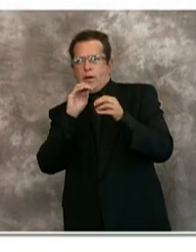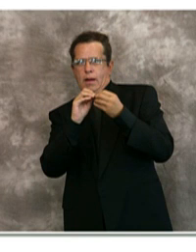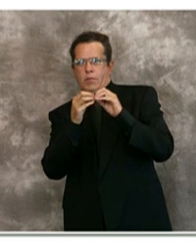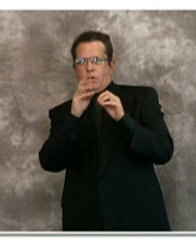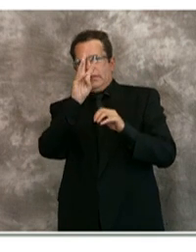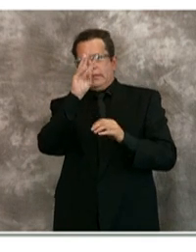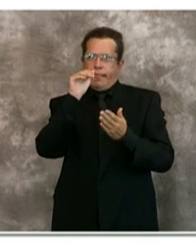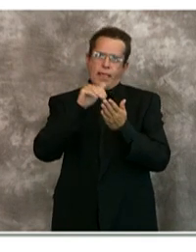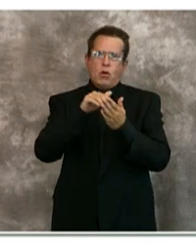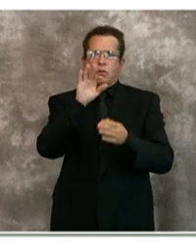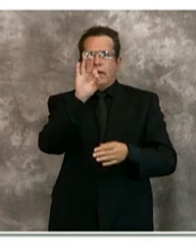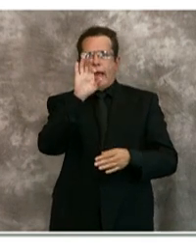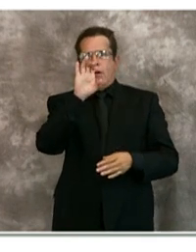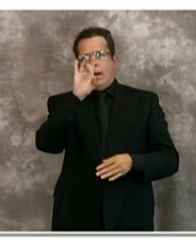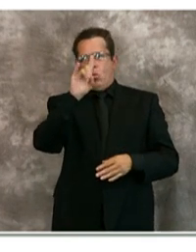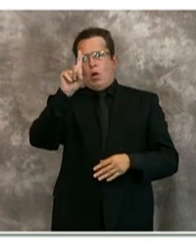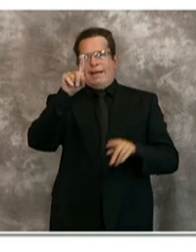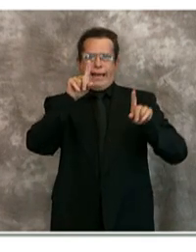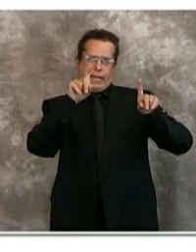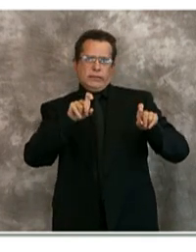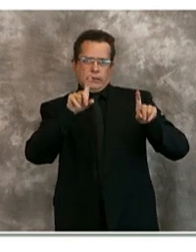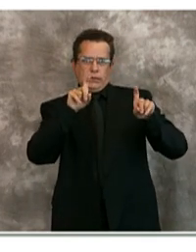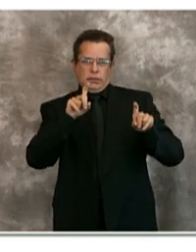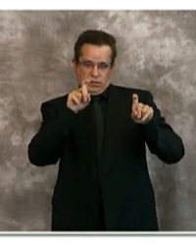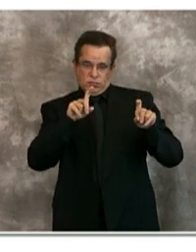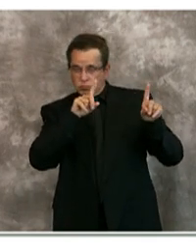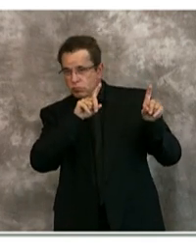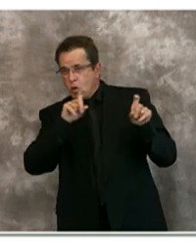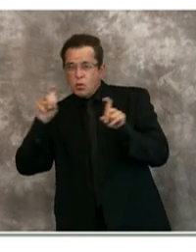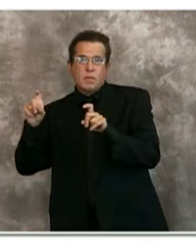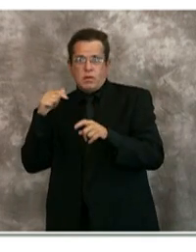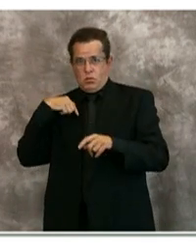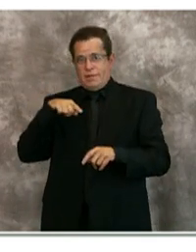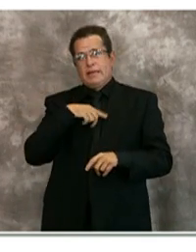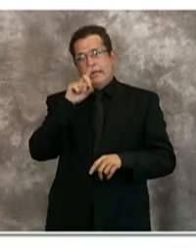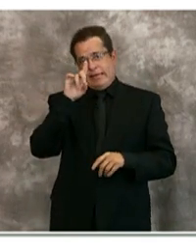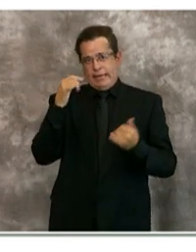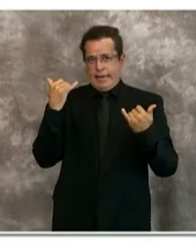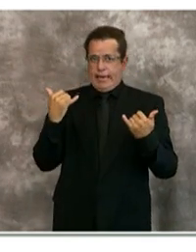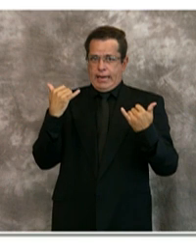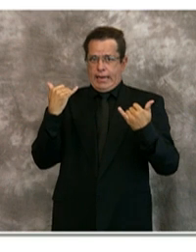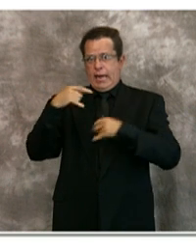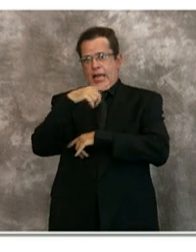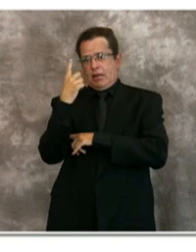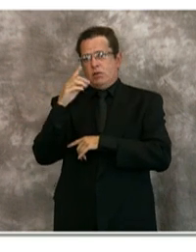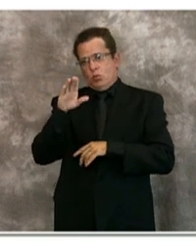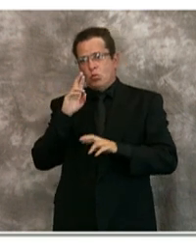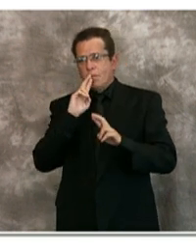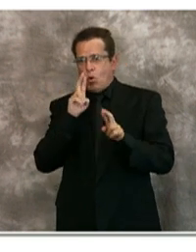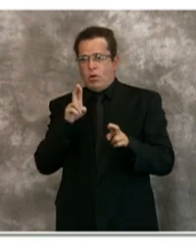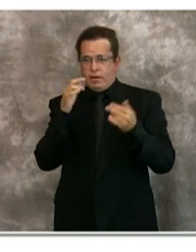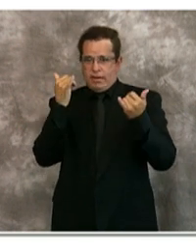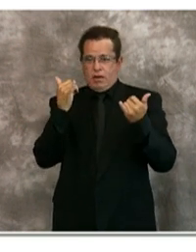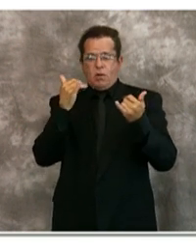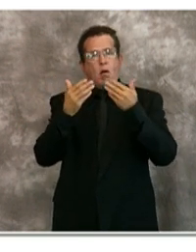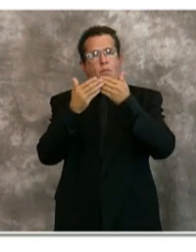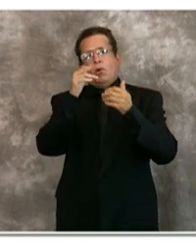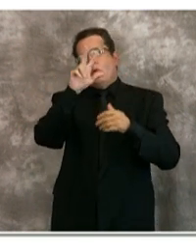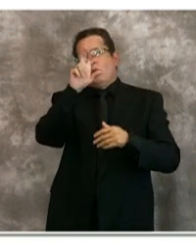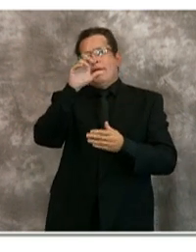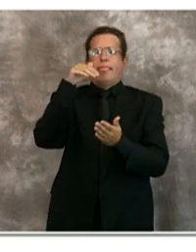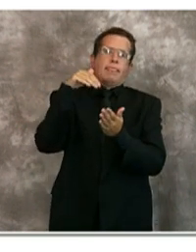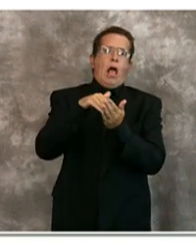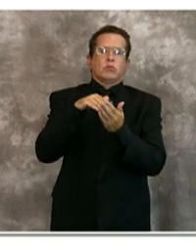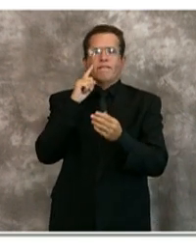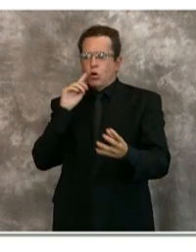testing 6,981 tests conducted today. We are crouching up on the 300,000